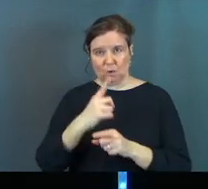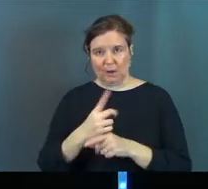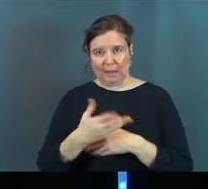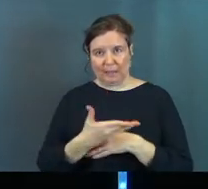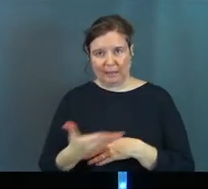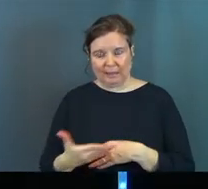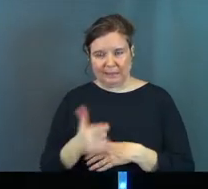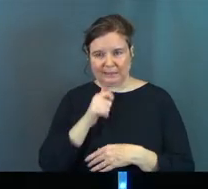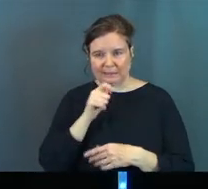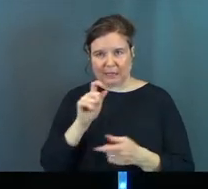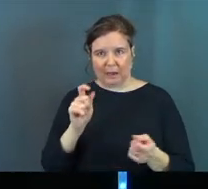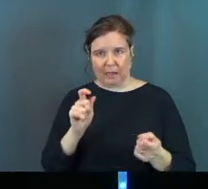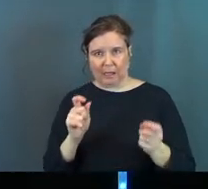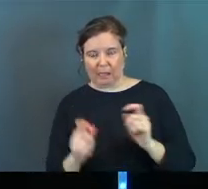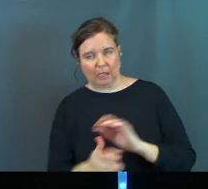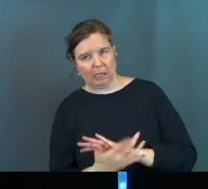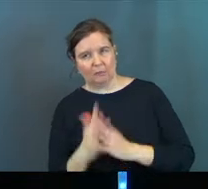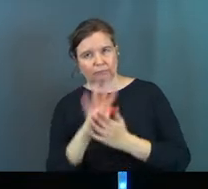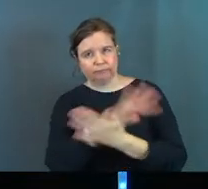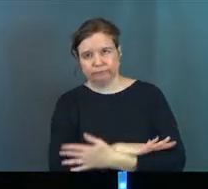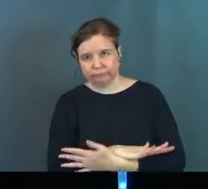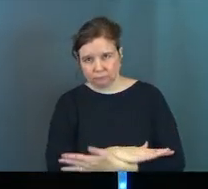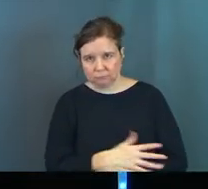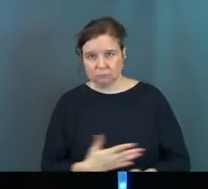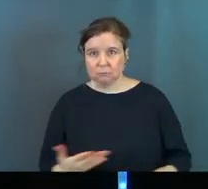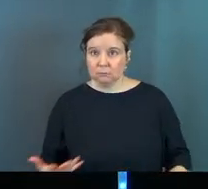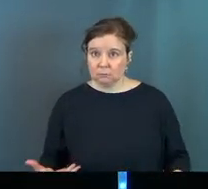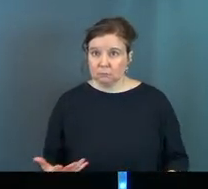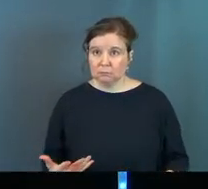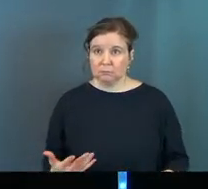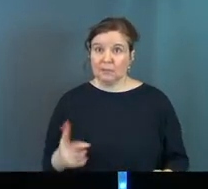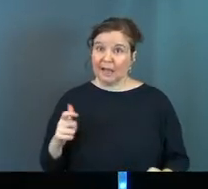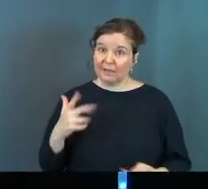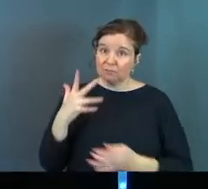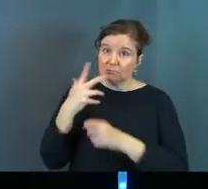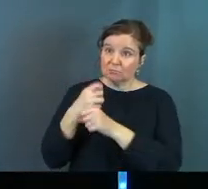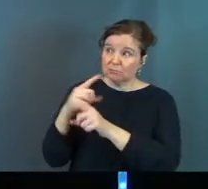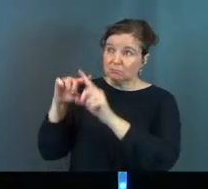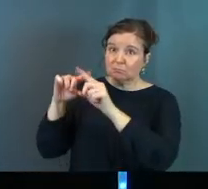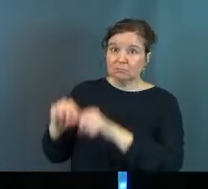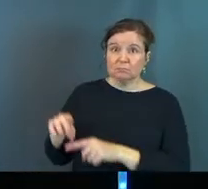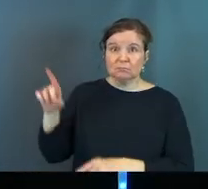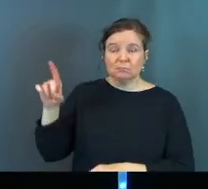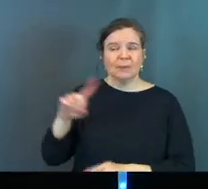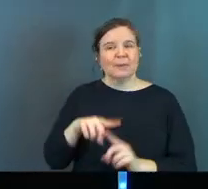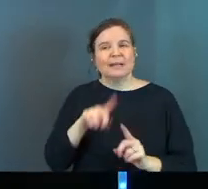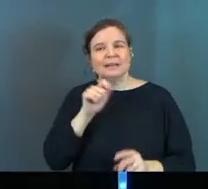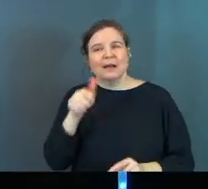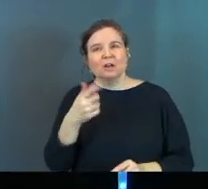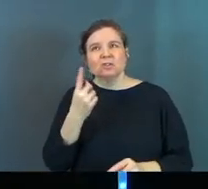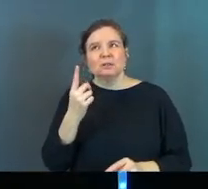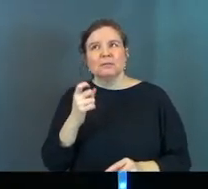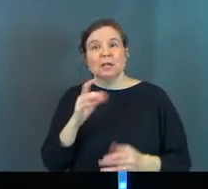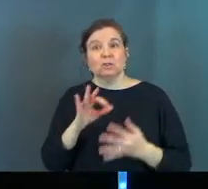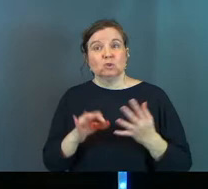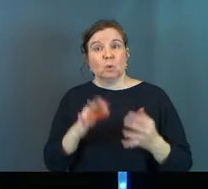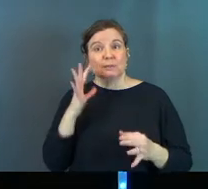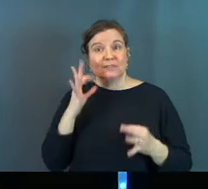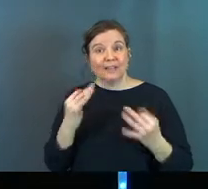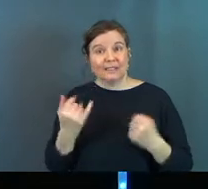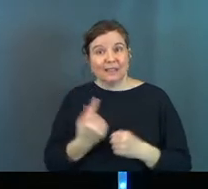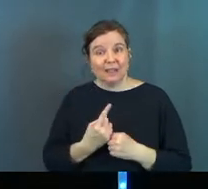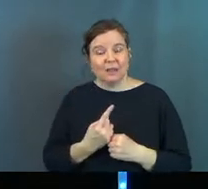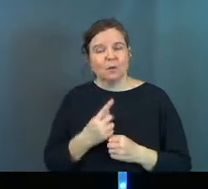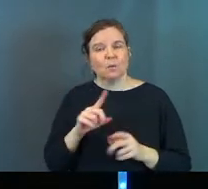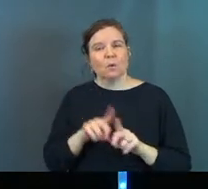right thing and it's not been polluted down through the centuries? I got to have faith. But it's not just going to be a choice of faith